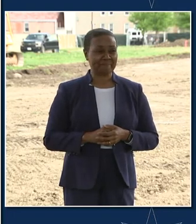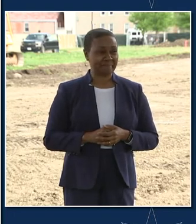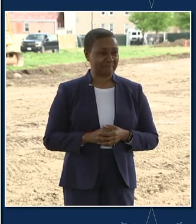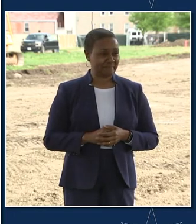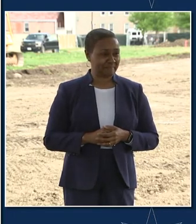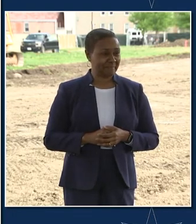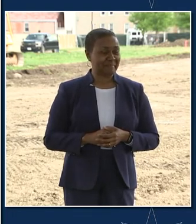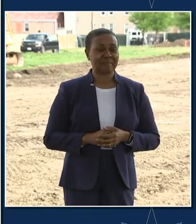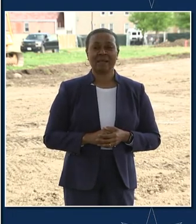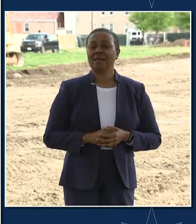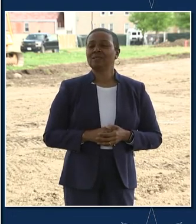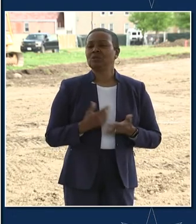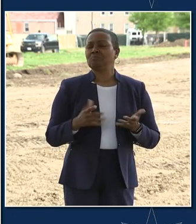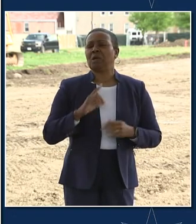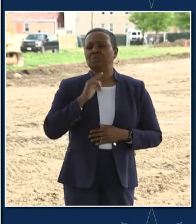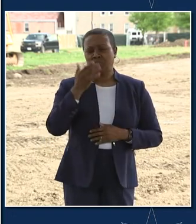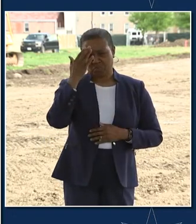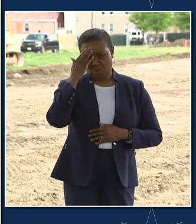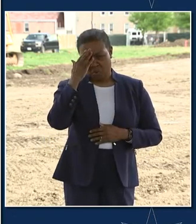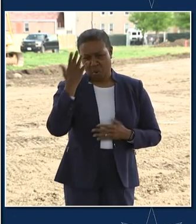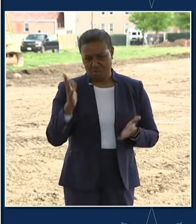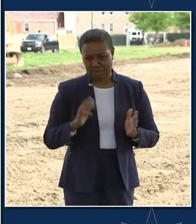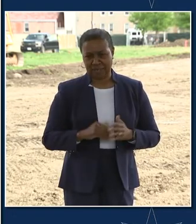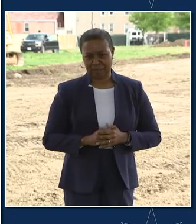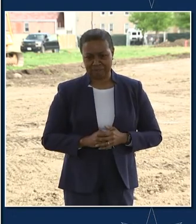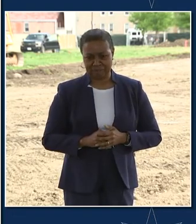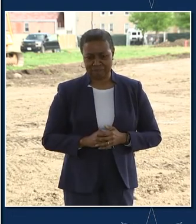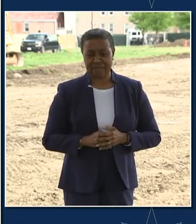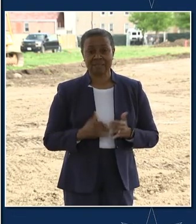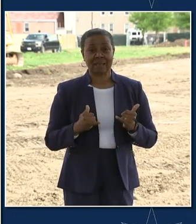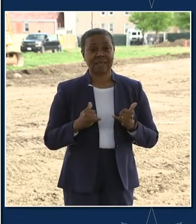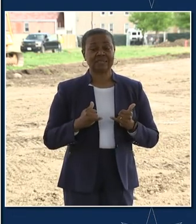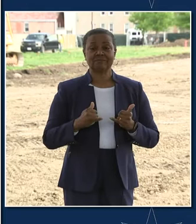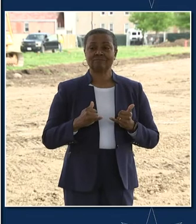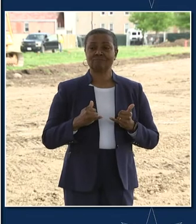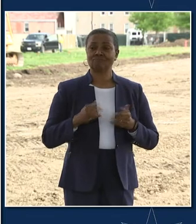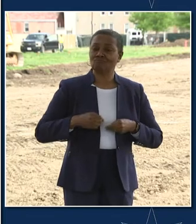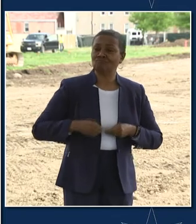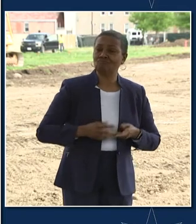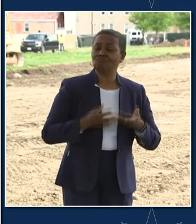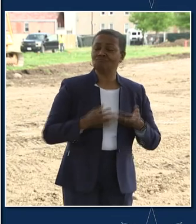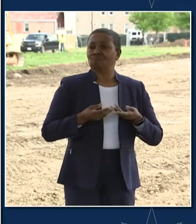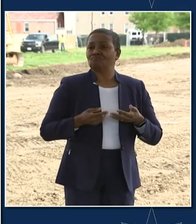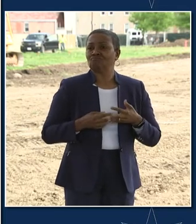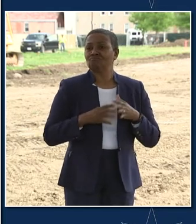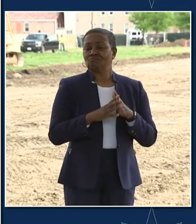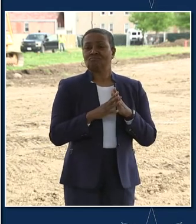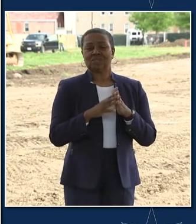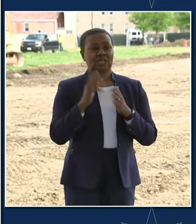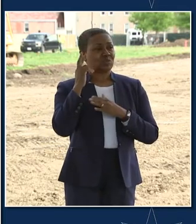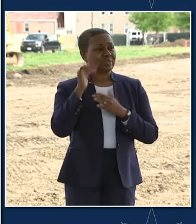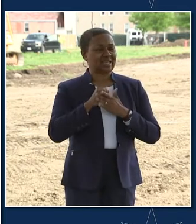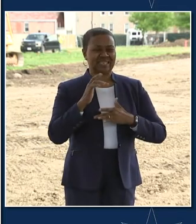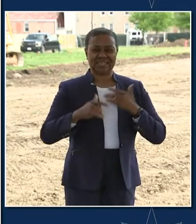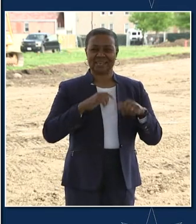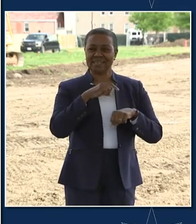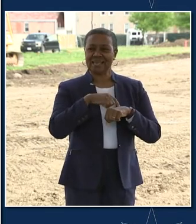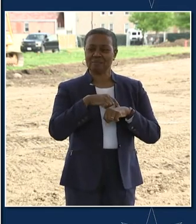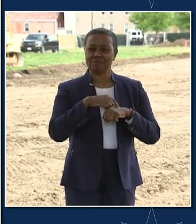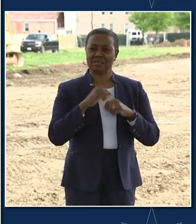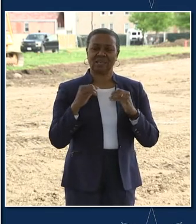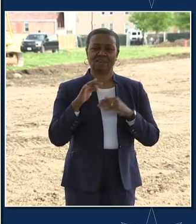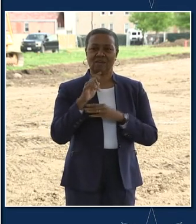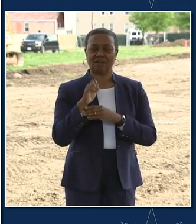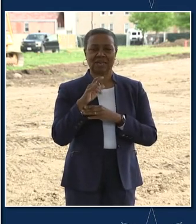So as you can probably guess, today's groundbreaking is just one of the reasons it's an exciting time to be a